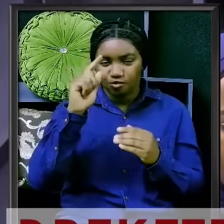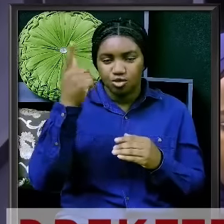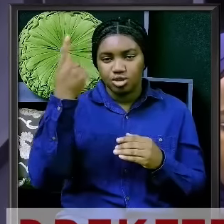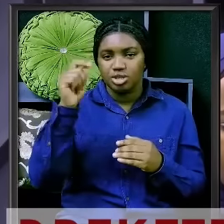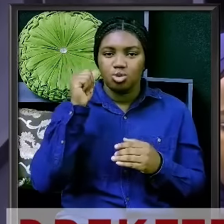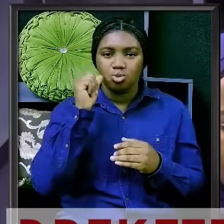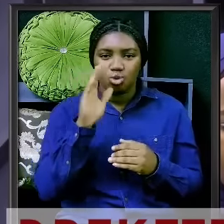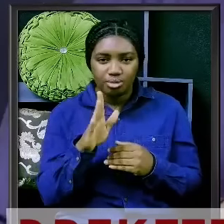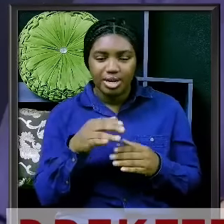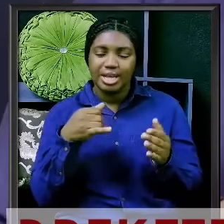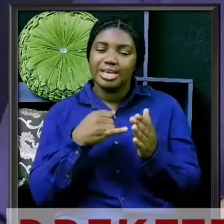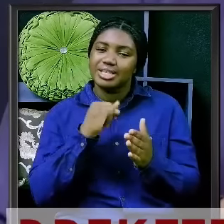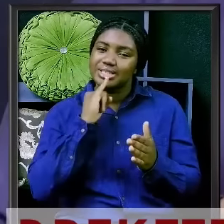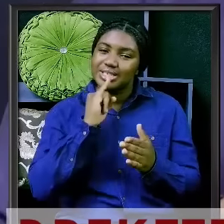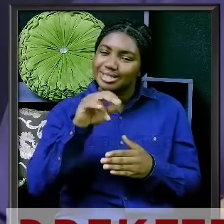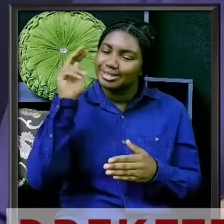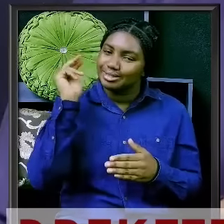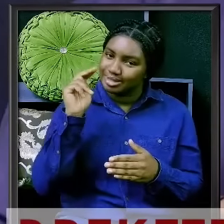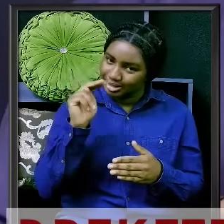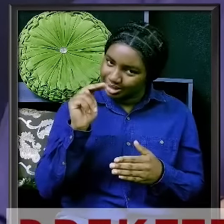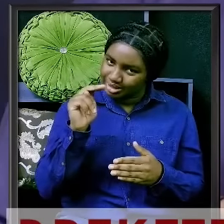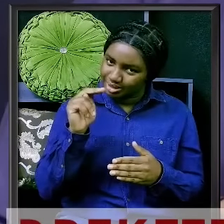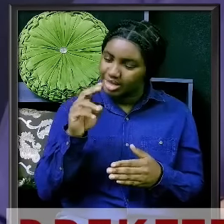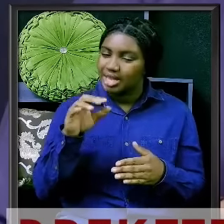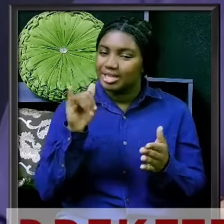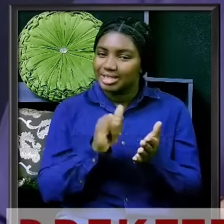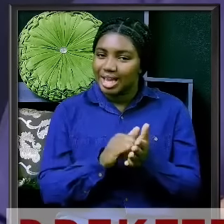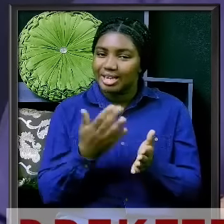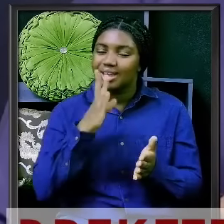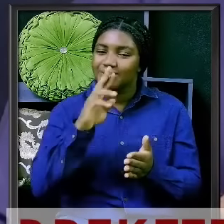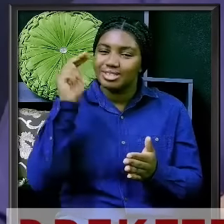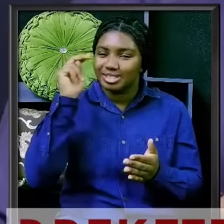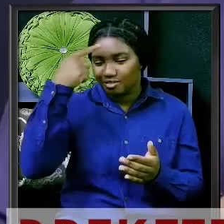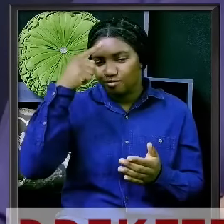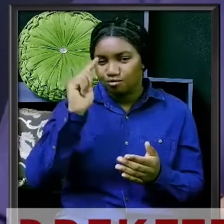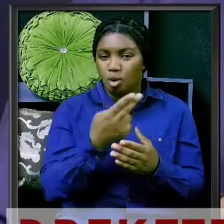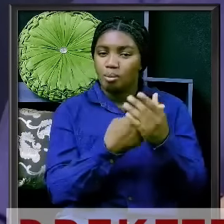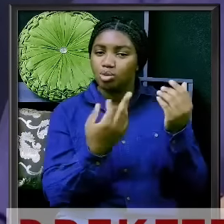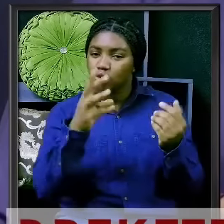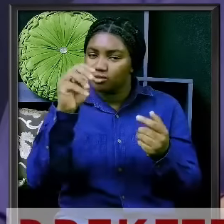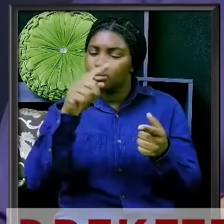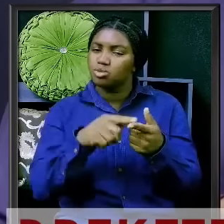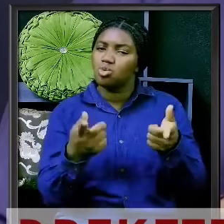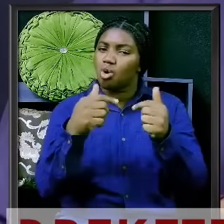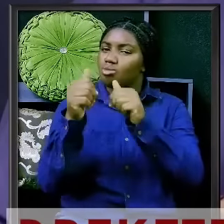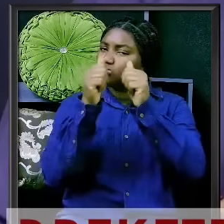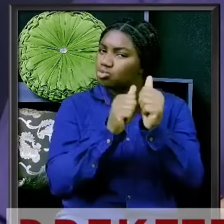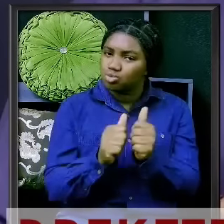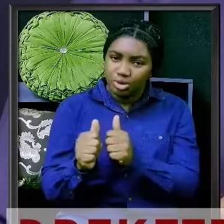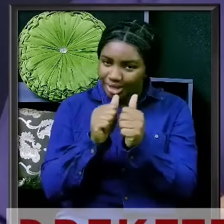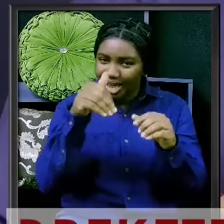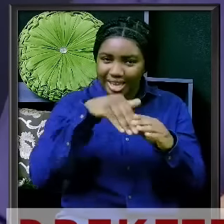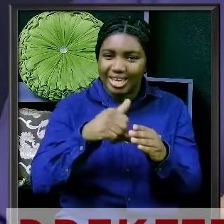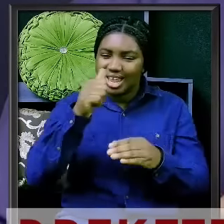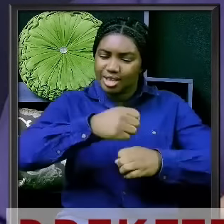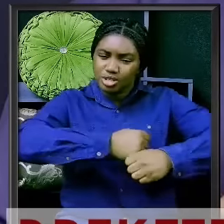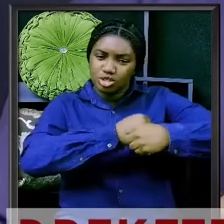But it is still necessary that there is need for both of them to come together in a